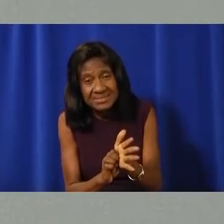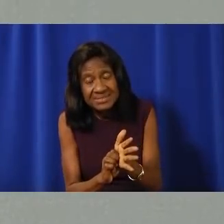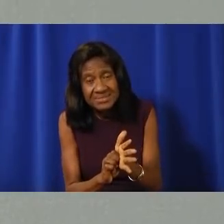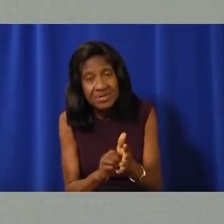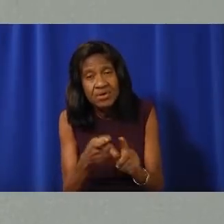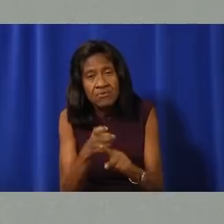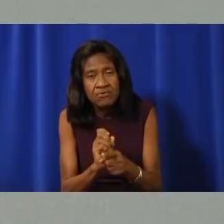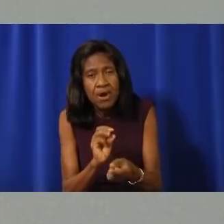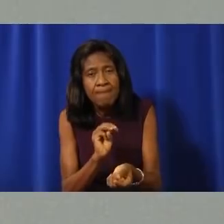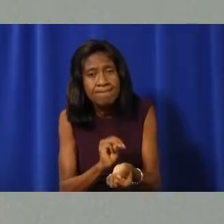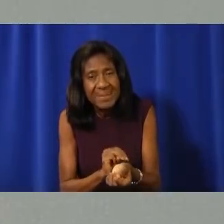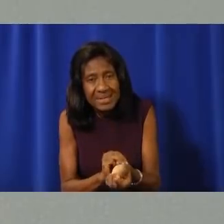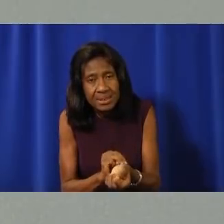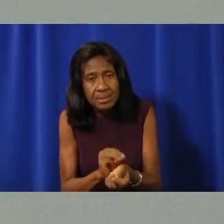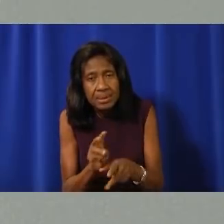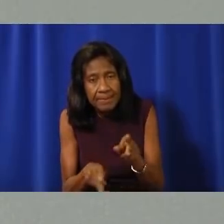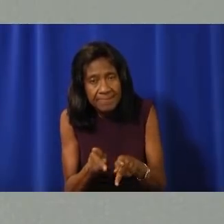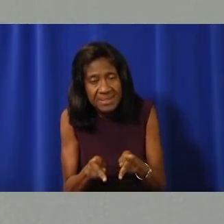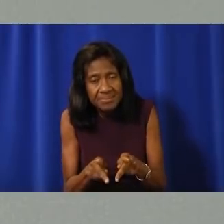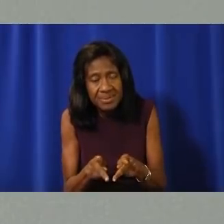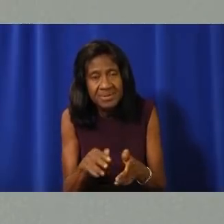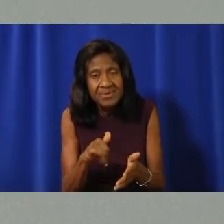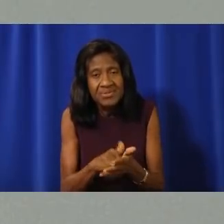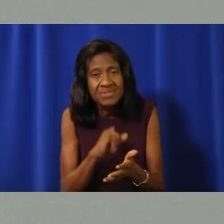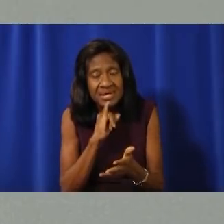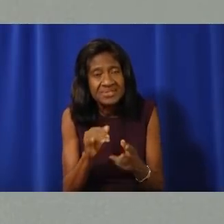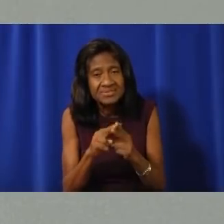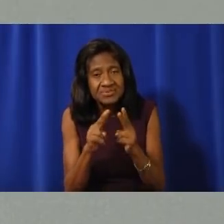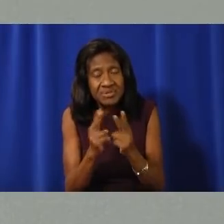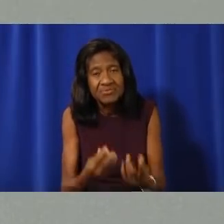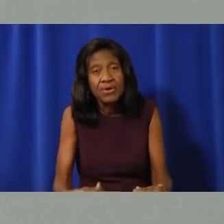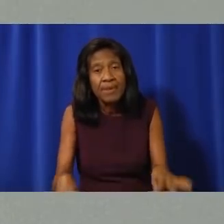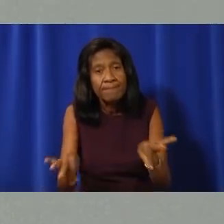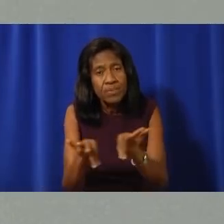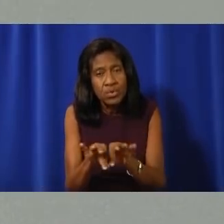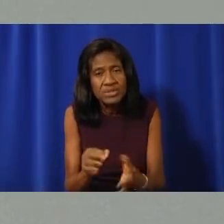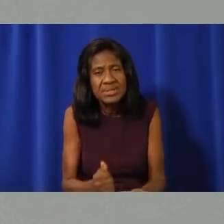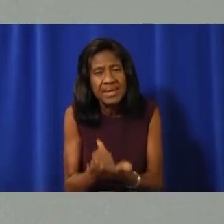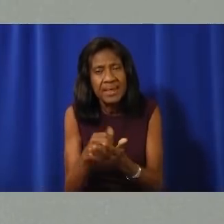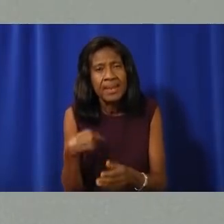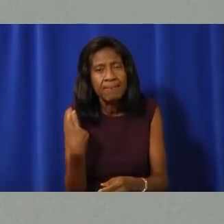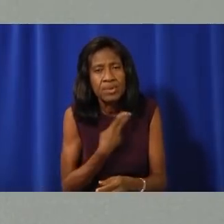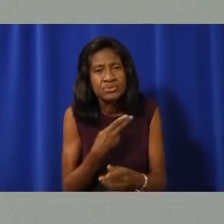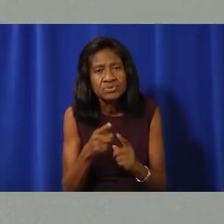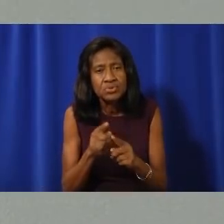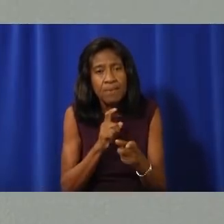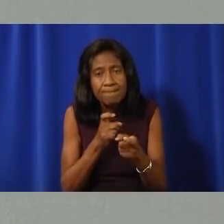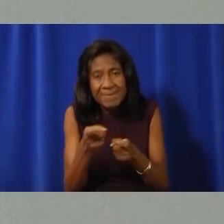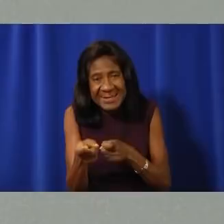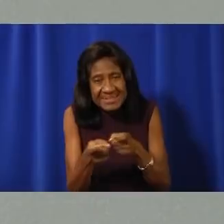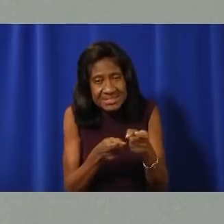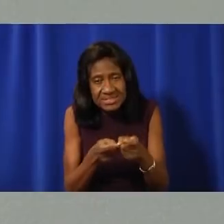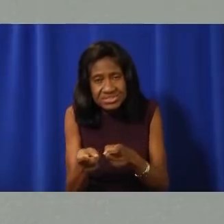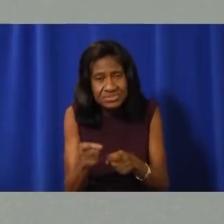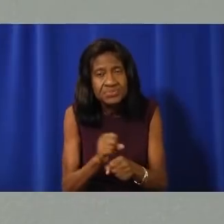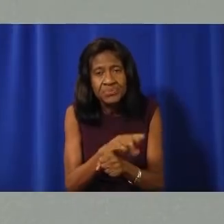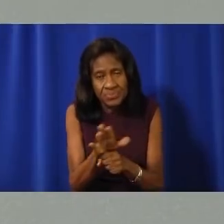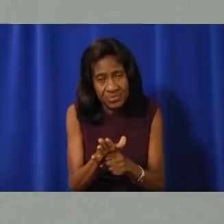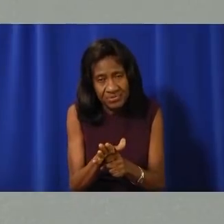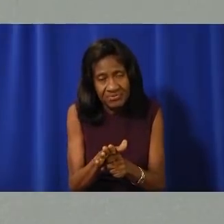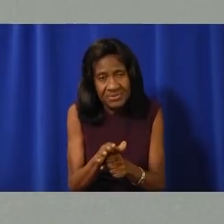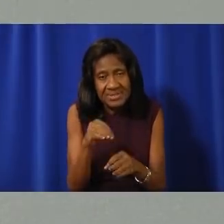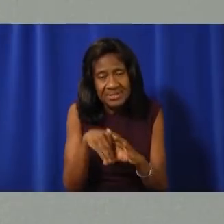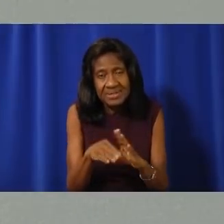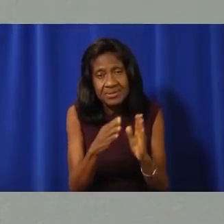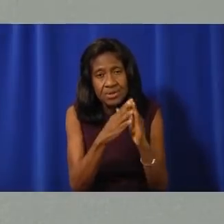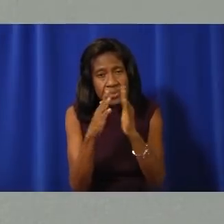community, that is the key to us being able to manage COVID in our community and provide safety